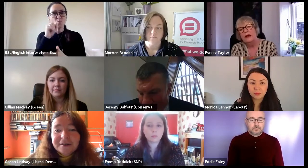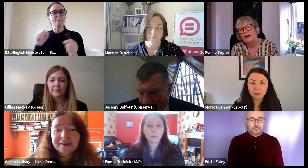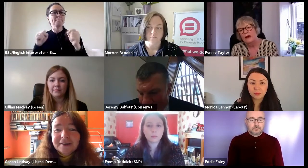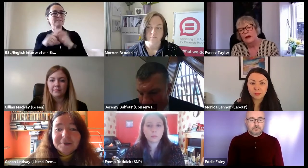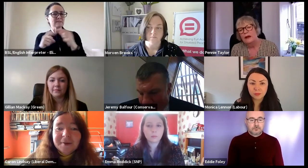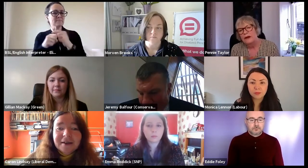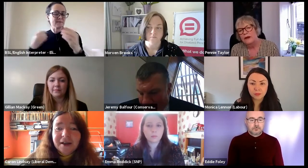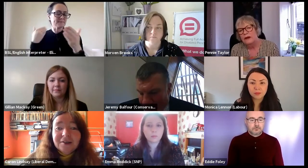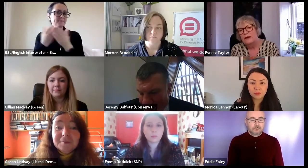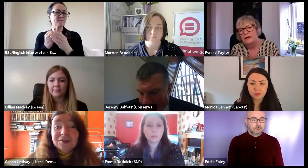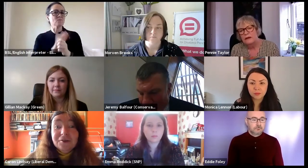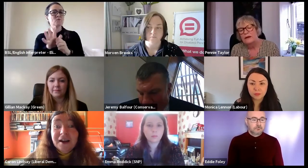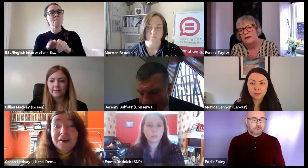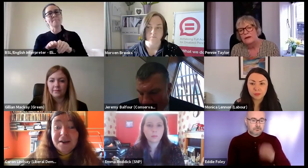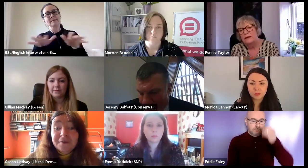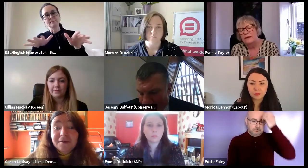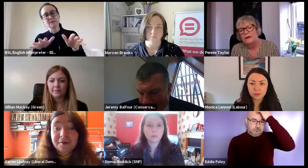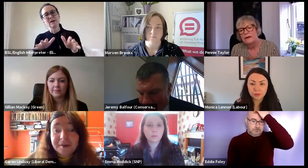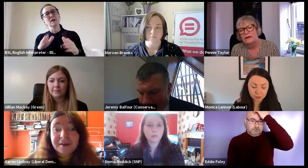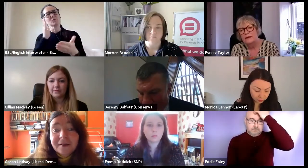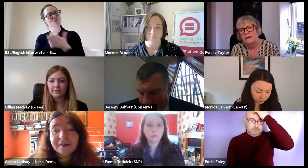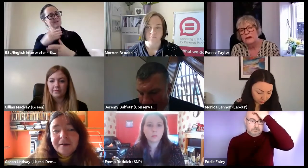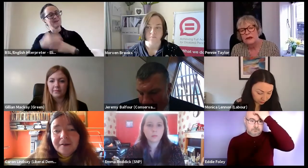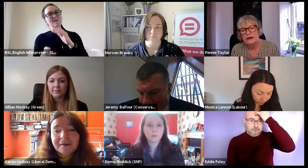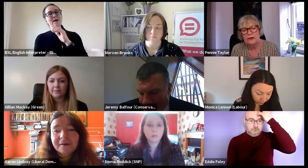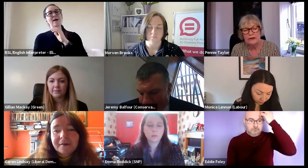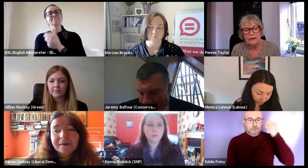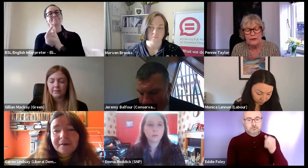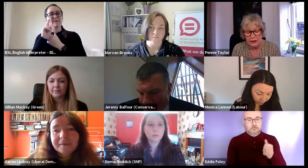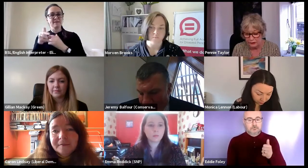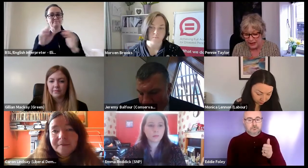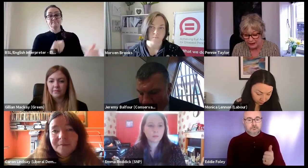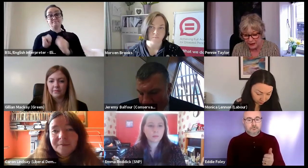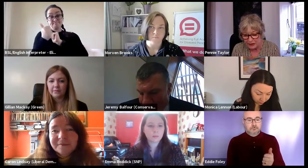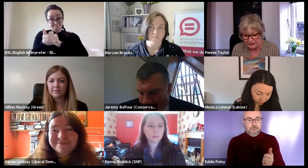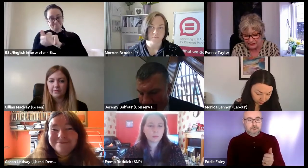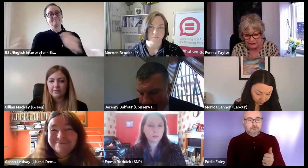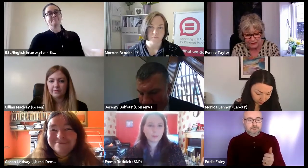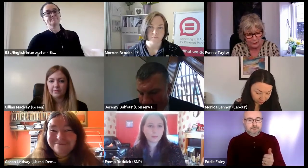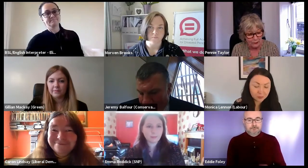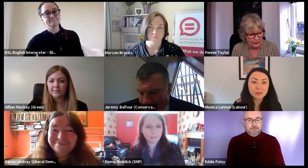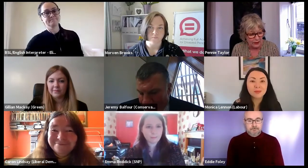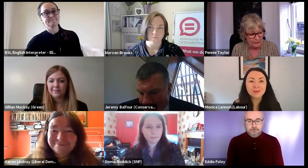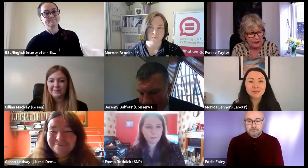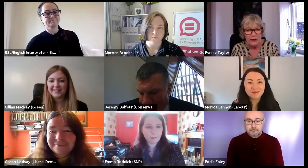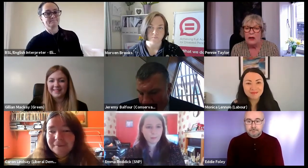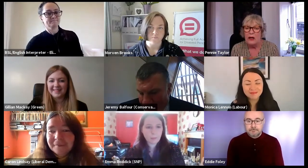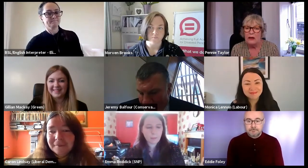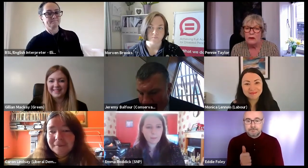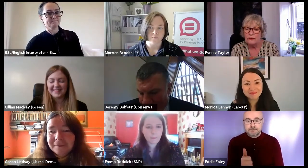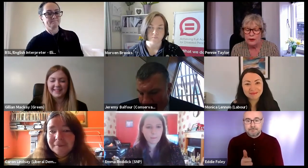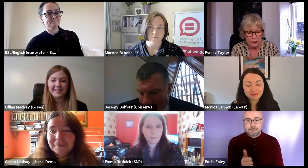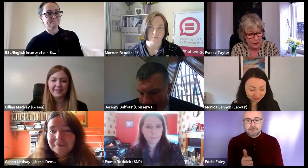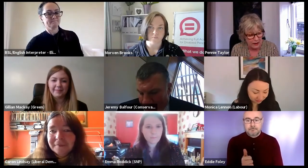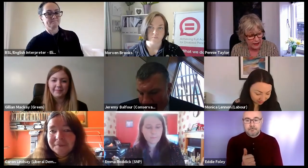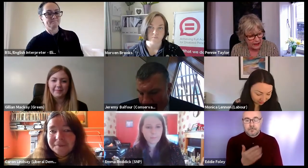during this pandemic, and just make sure they are never ever repeated. Thank you. Well, so far unanimity over that